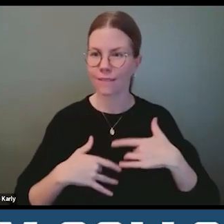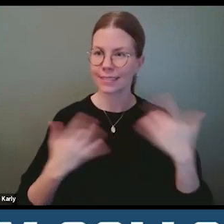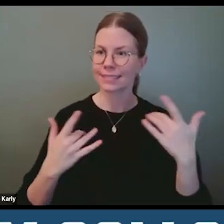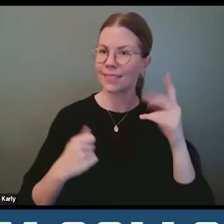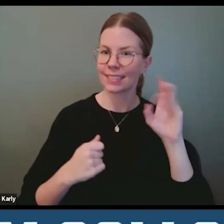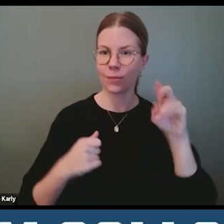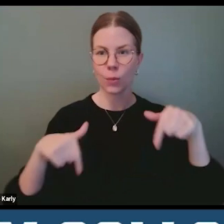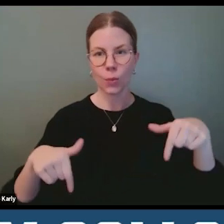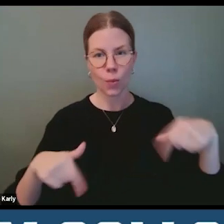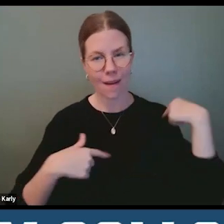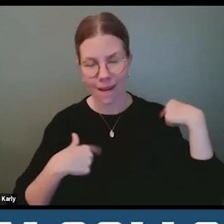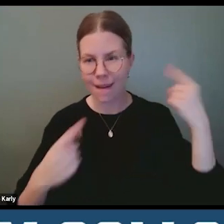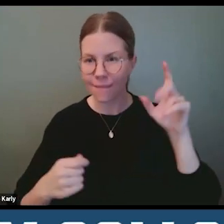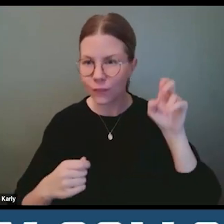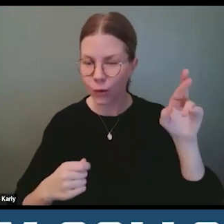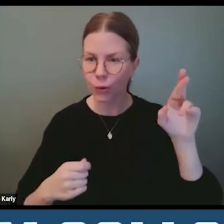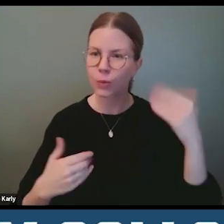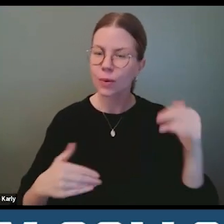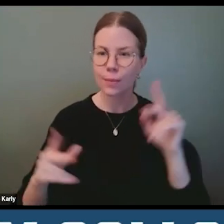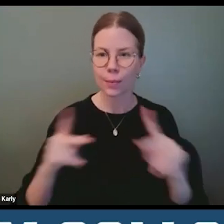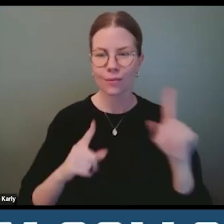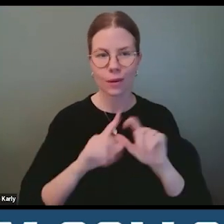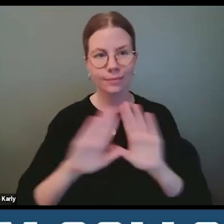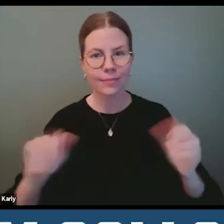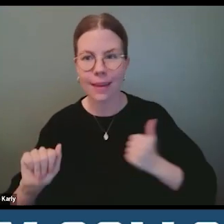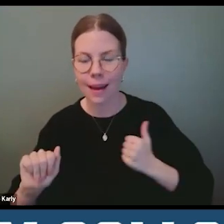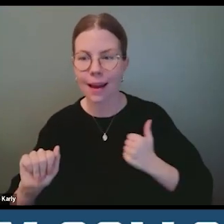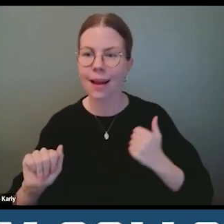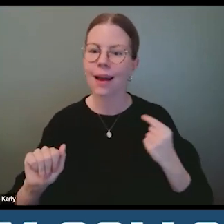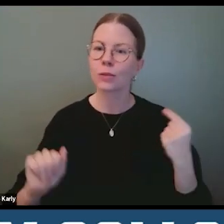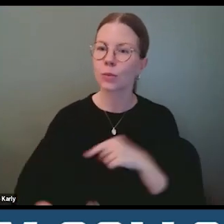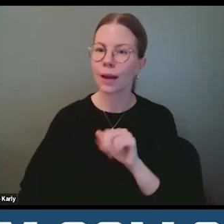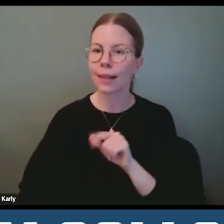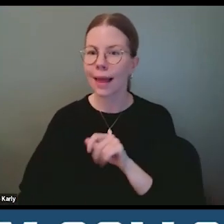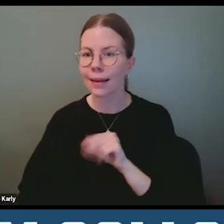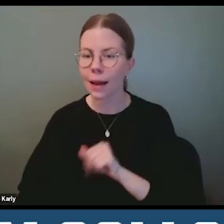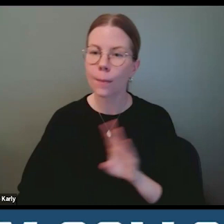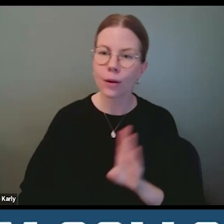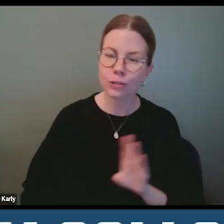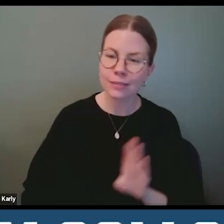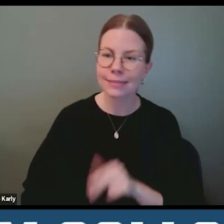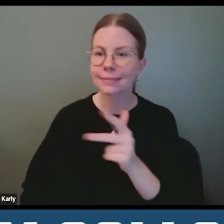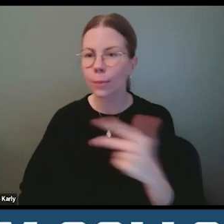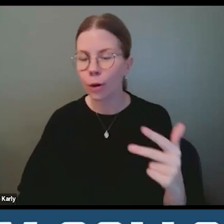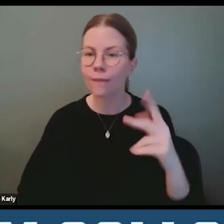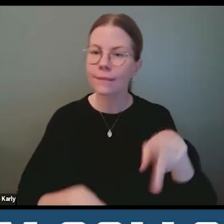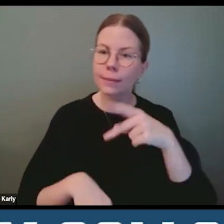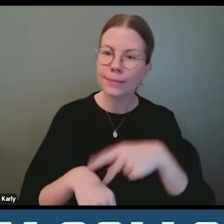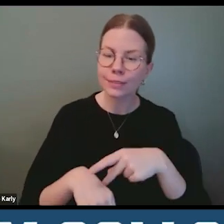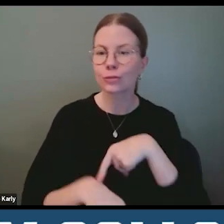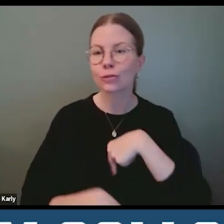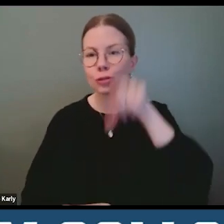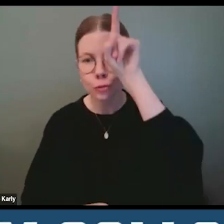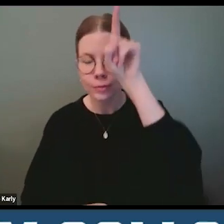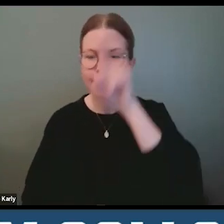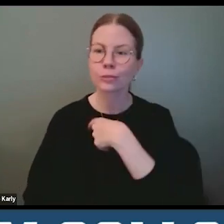Yeah, let's say that. So we've got folks from across Canada to Atlanta and Boston to Denmark, Philippines, Germany, Scotland,